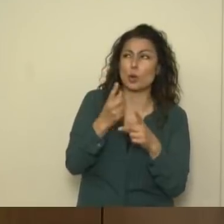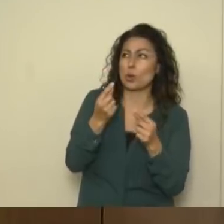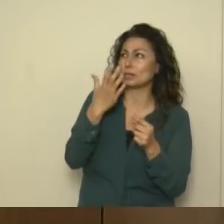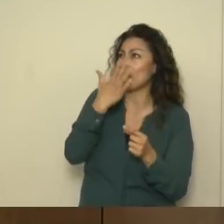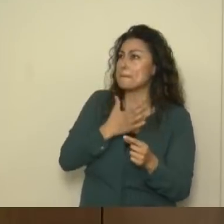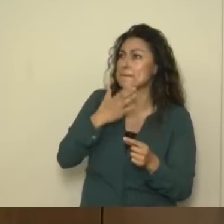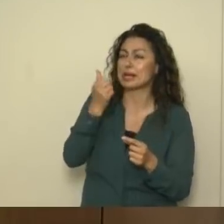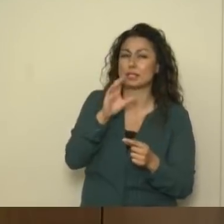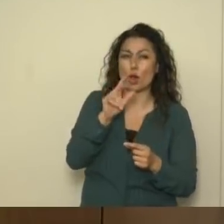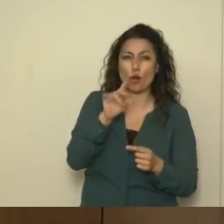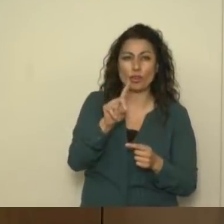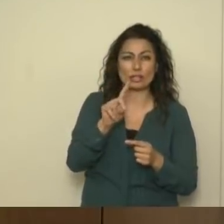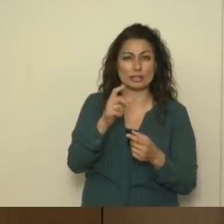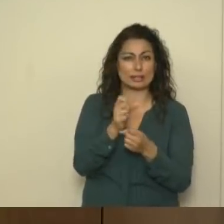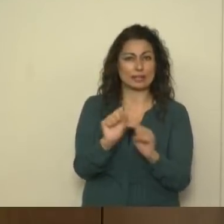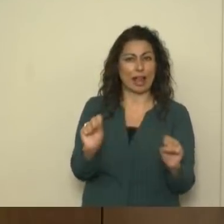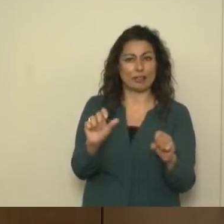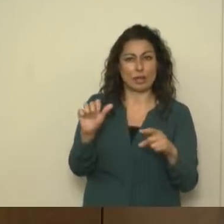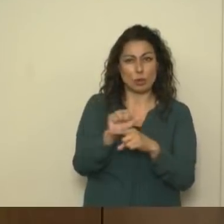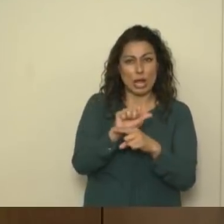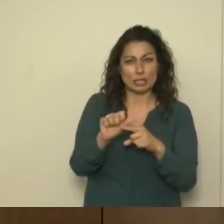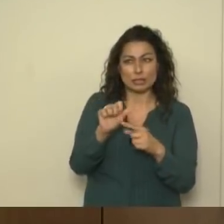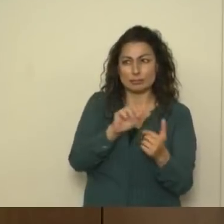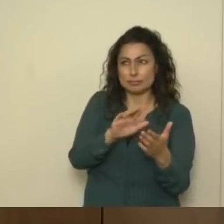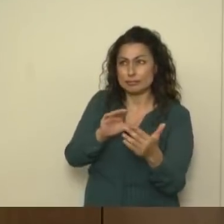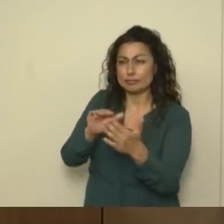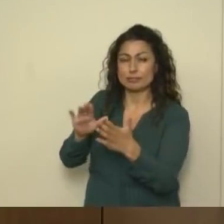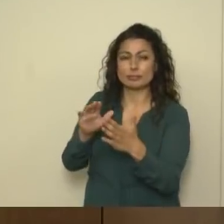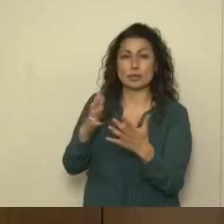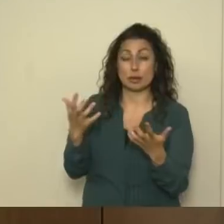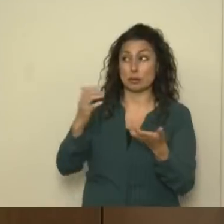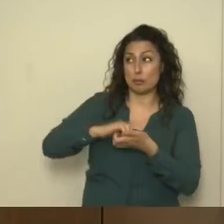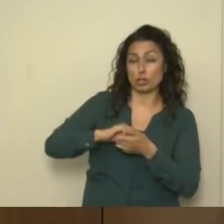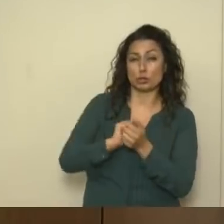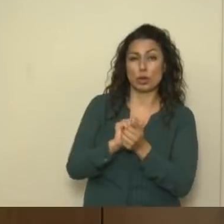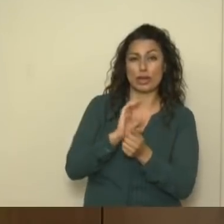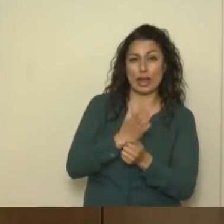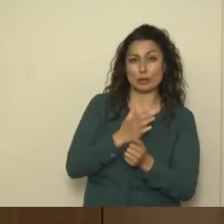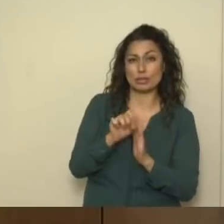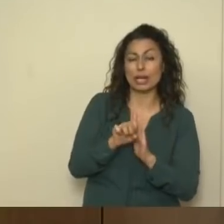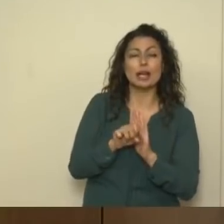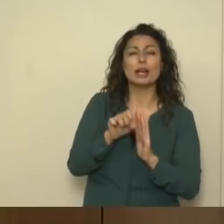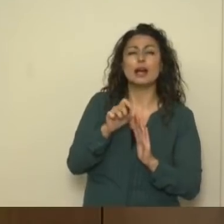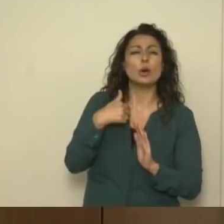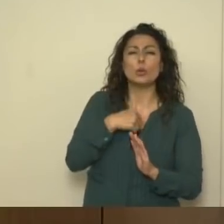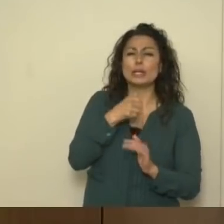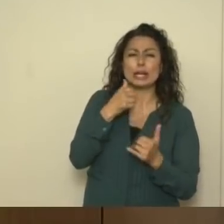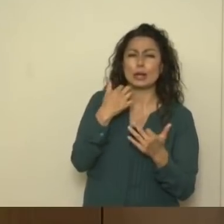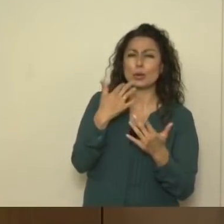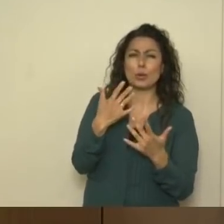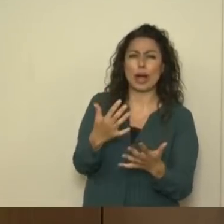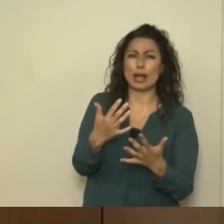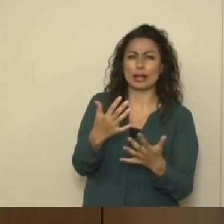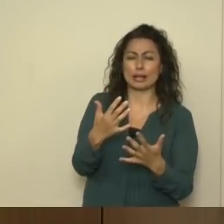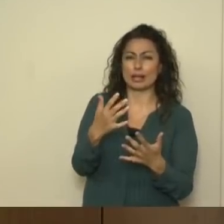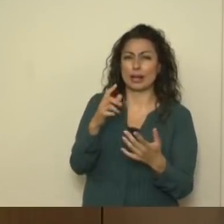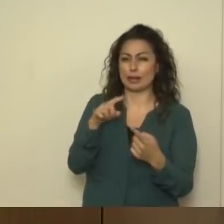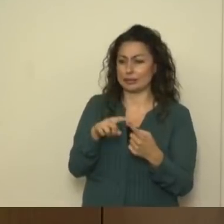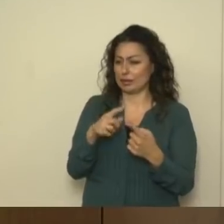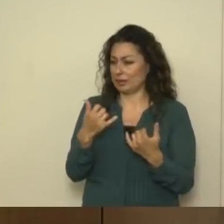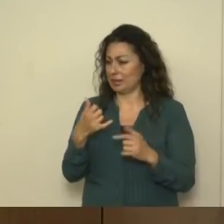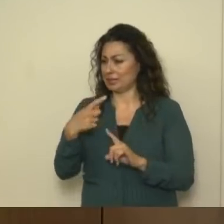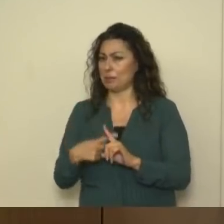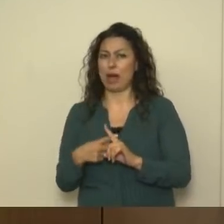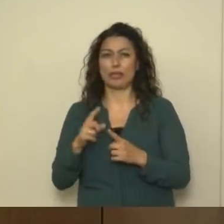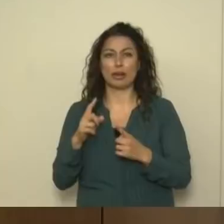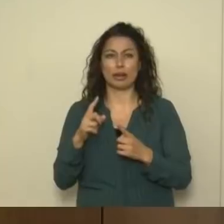best COVID-safe practices in partnership with the state. We didn't wait until August to do that. But they